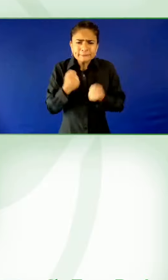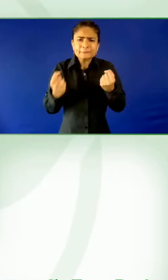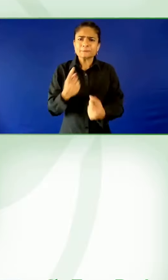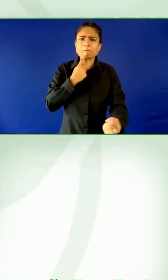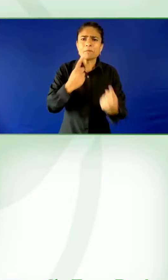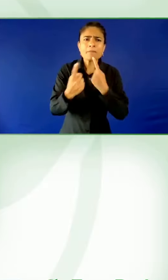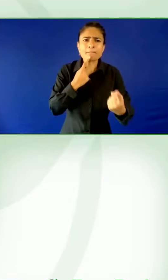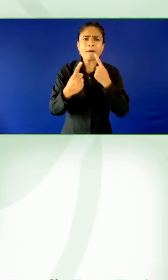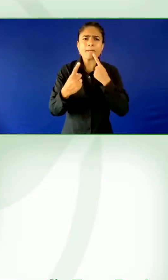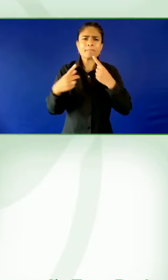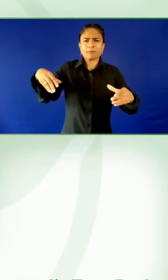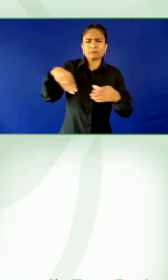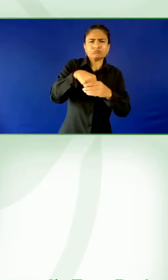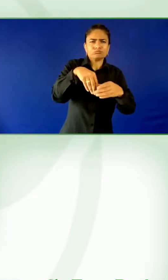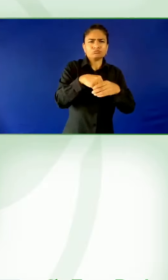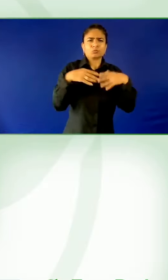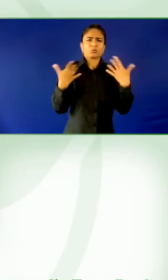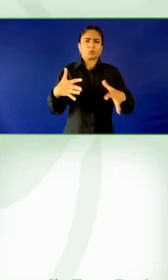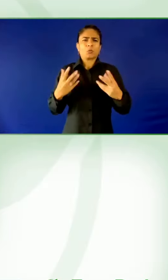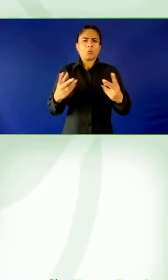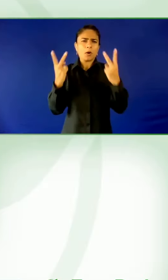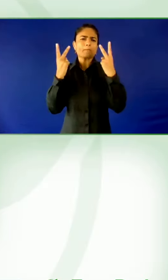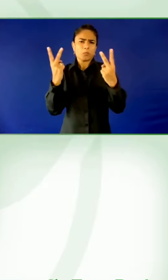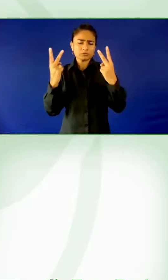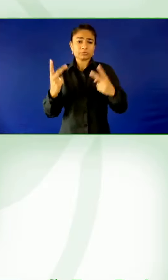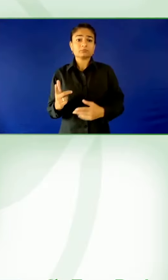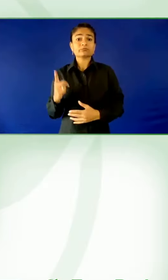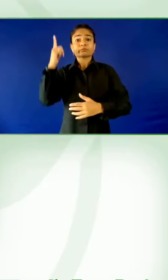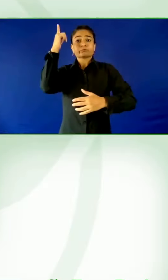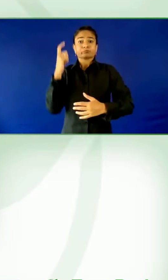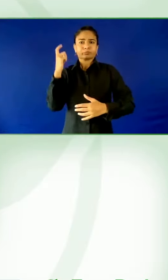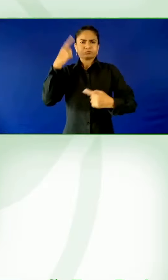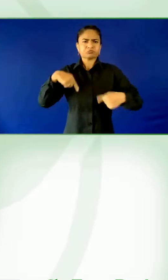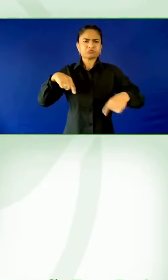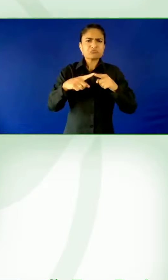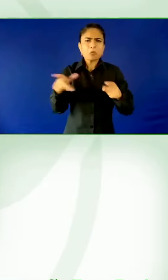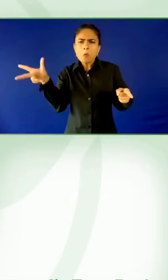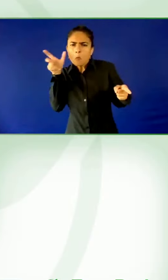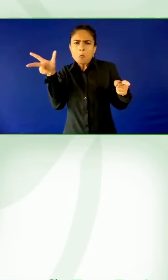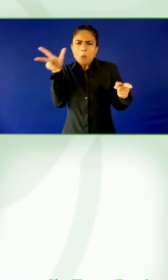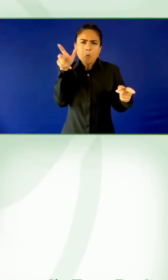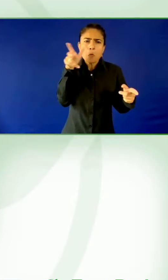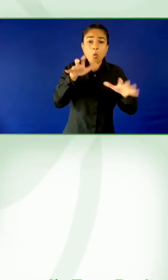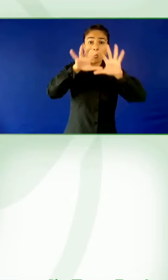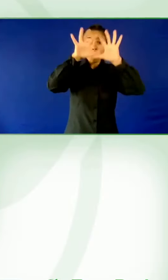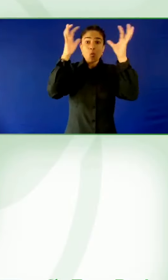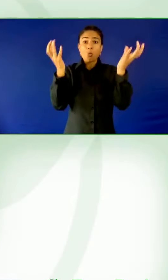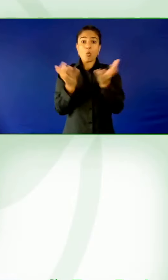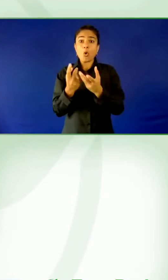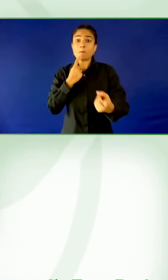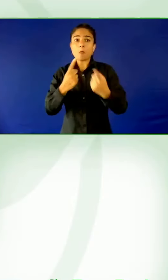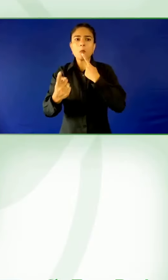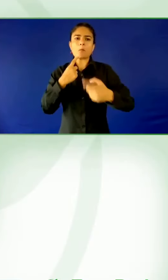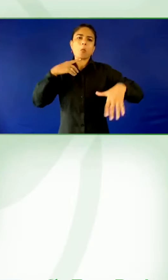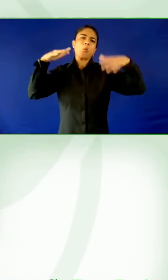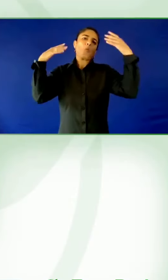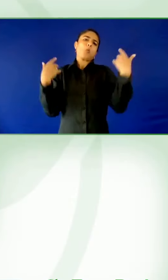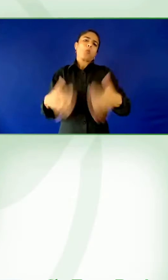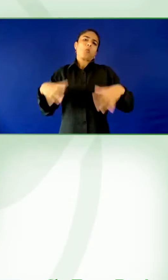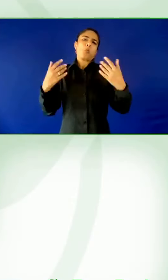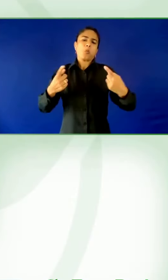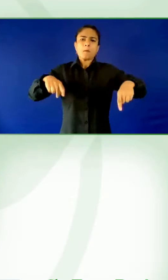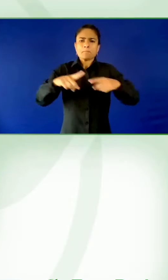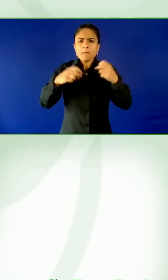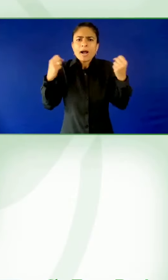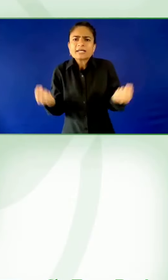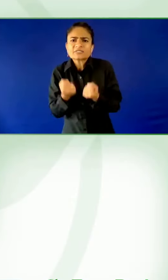clear? Can I get some? Oh, so much love. Thank you. You guys are amazing. This is going to be super